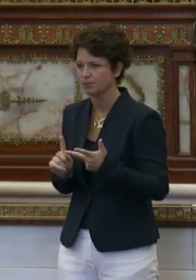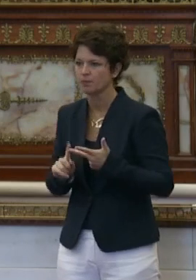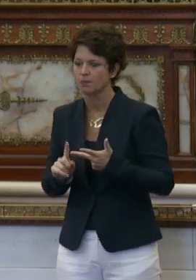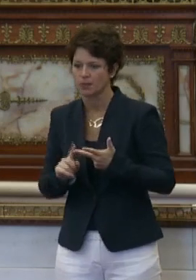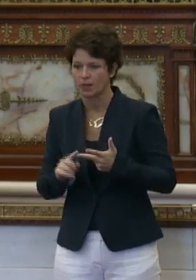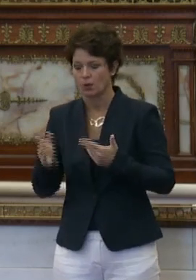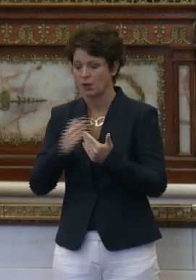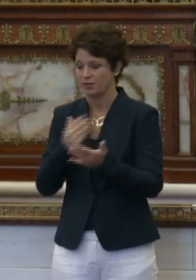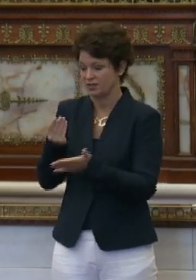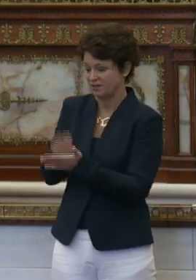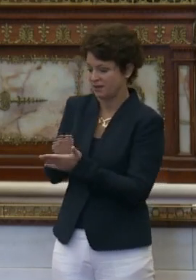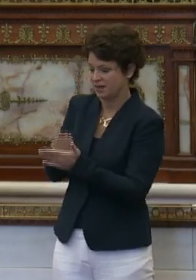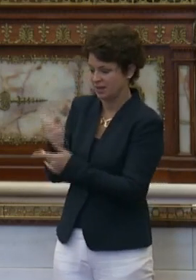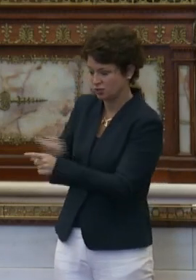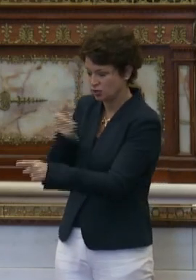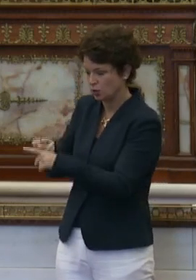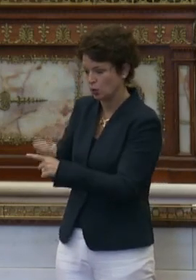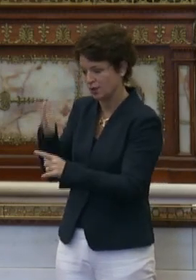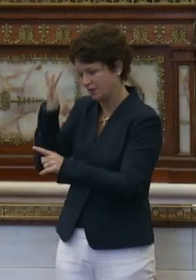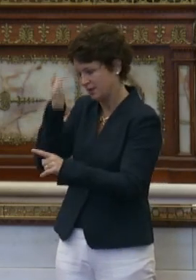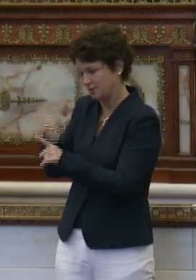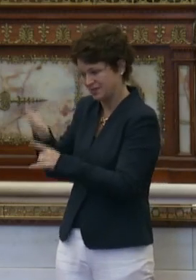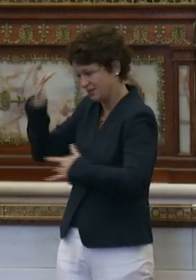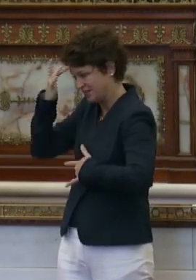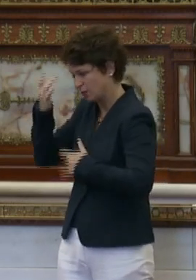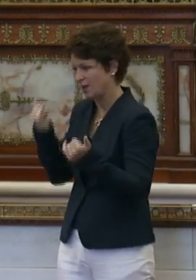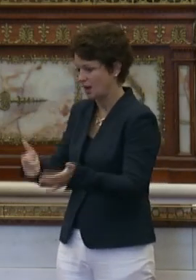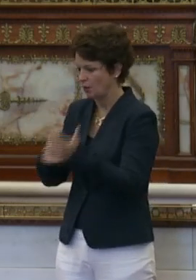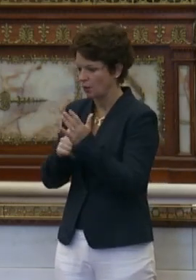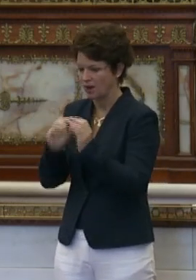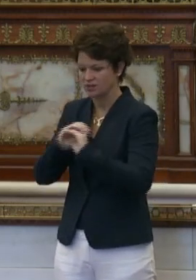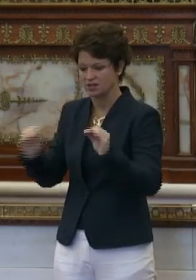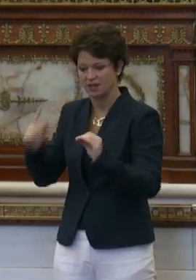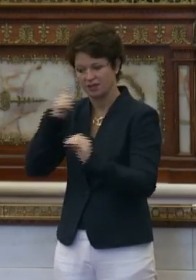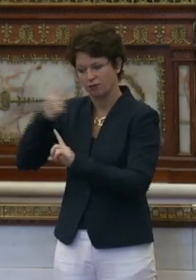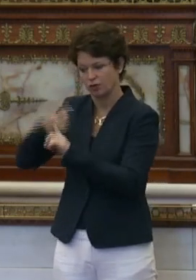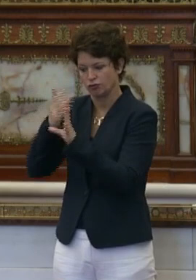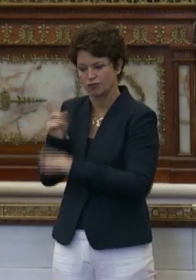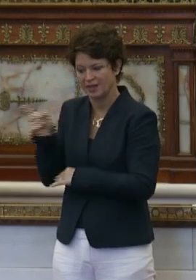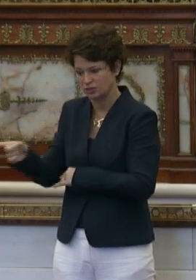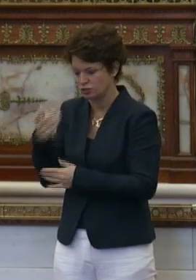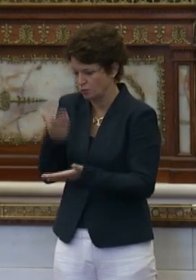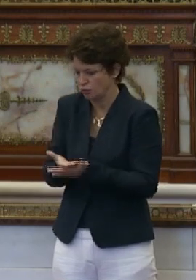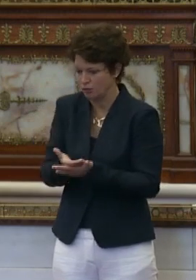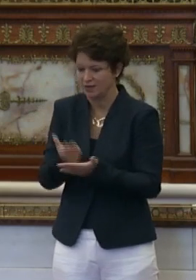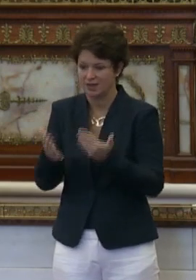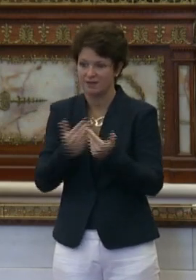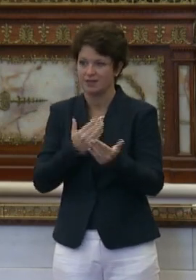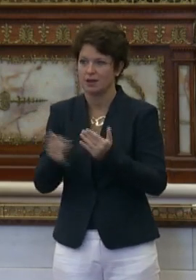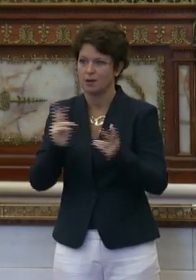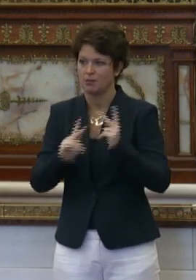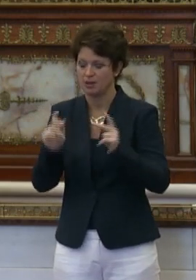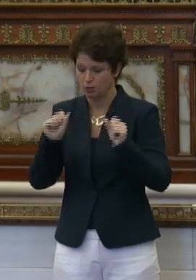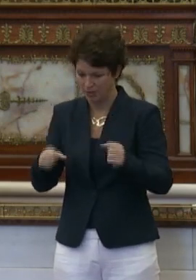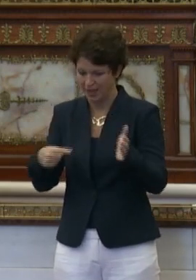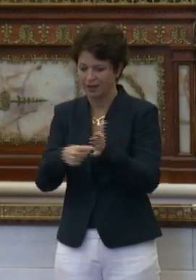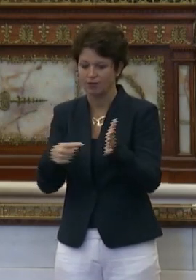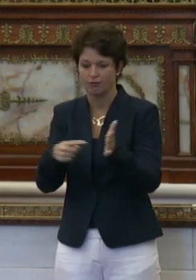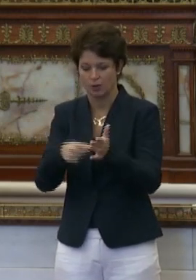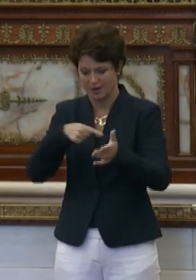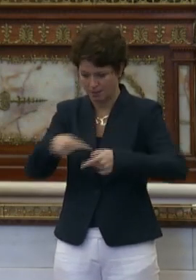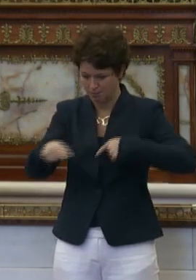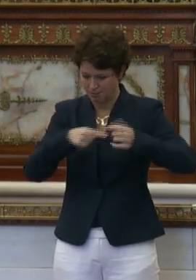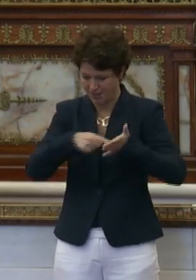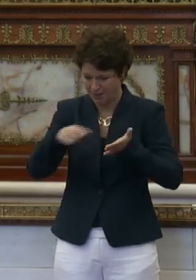it financially or through the illness. Right now, it requires nothing on the end of tenants. So even tenants that are perfectly